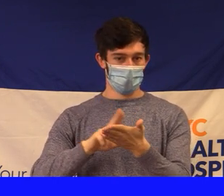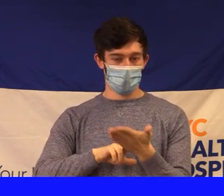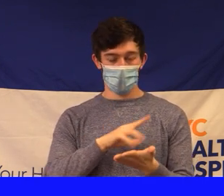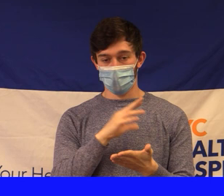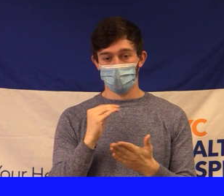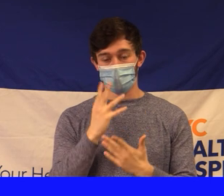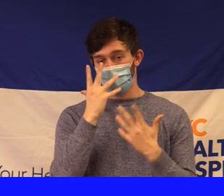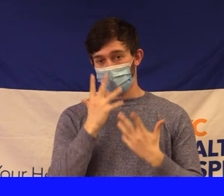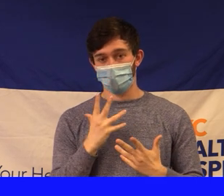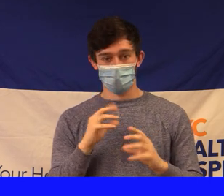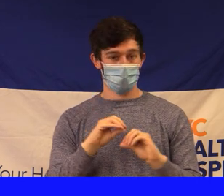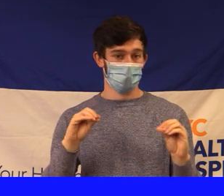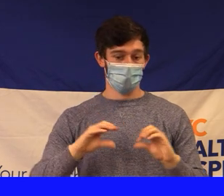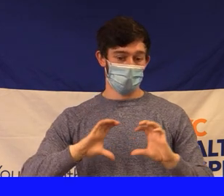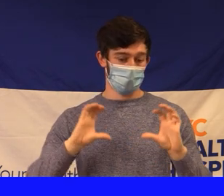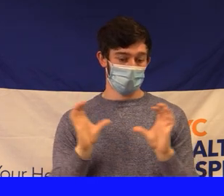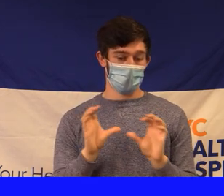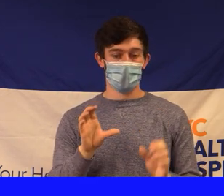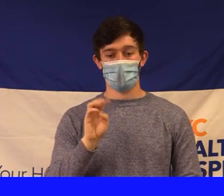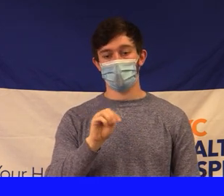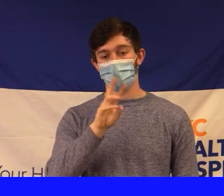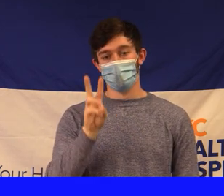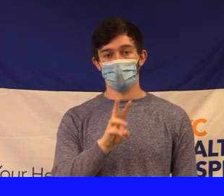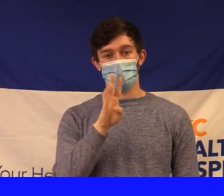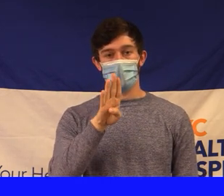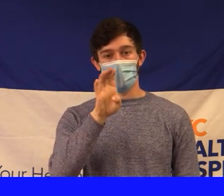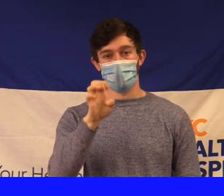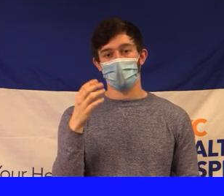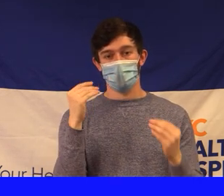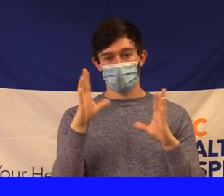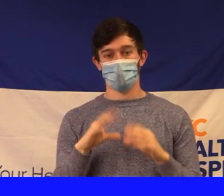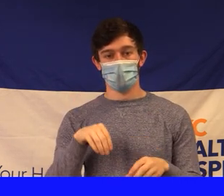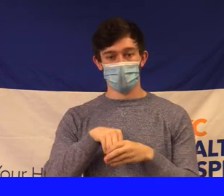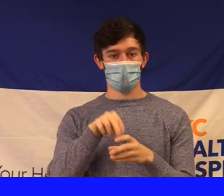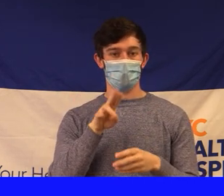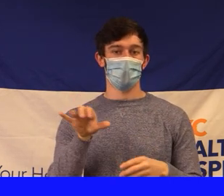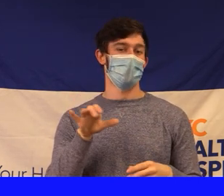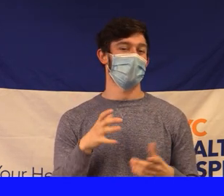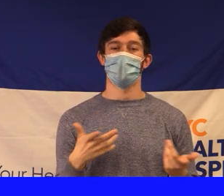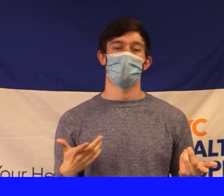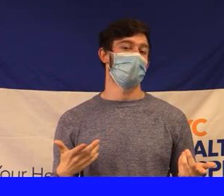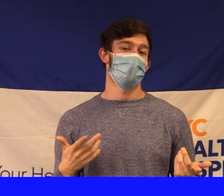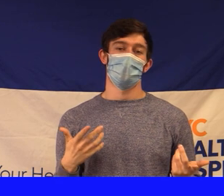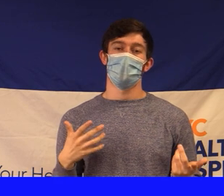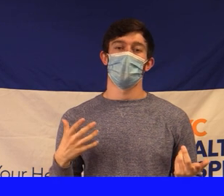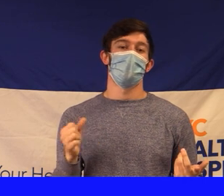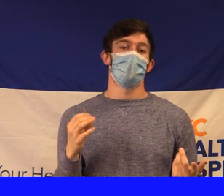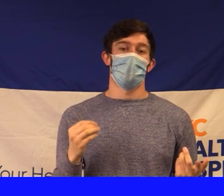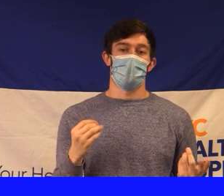unfortunately, there are no certified MWBE ambulance vendors in the city of New York. So